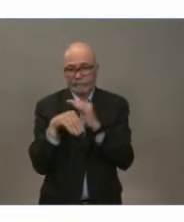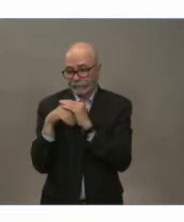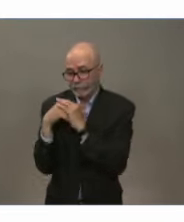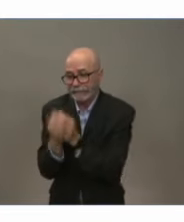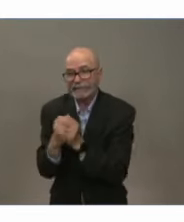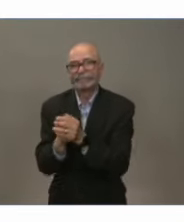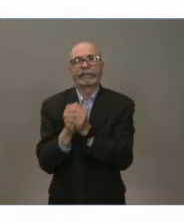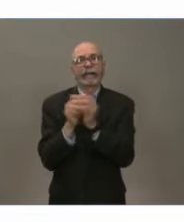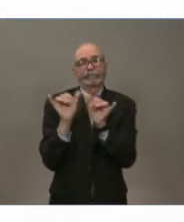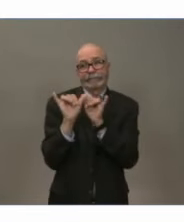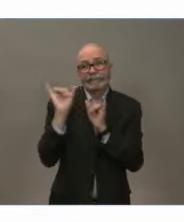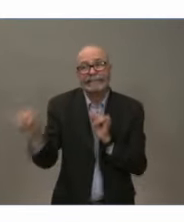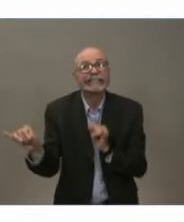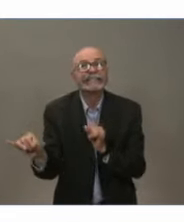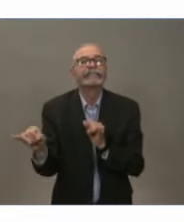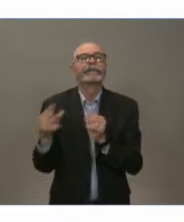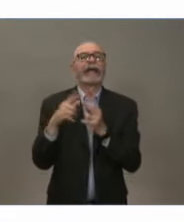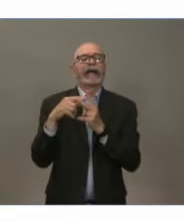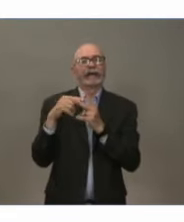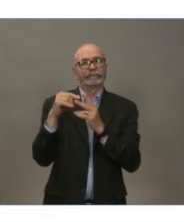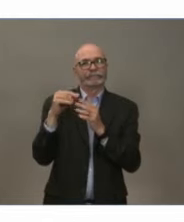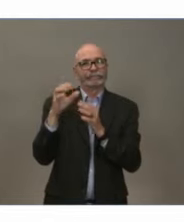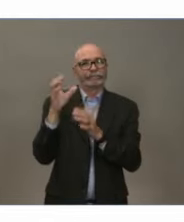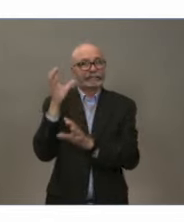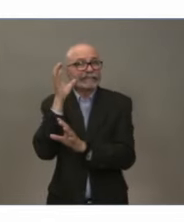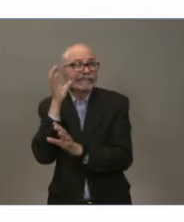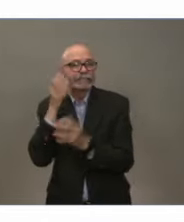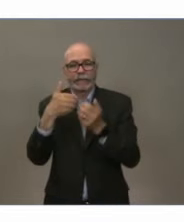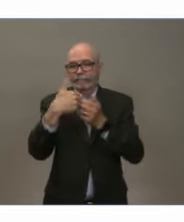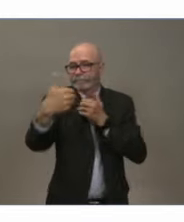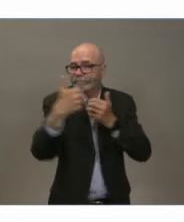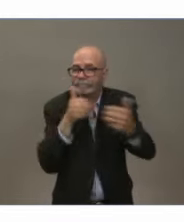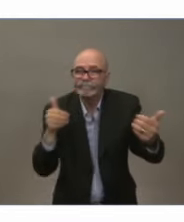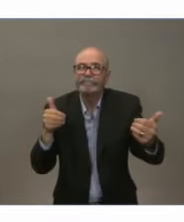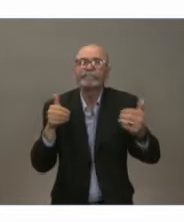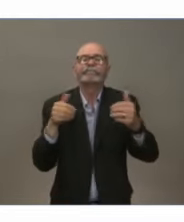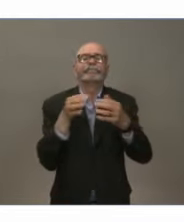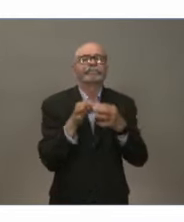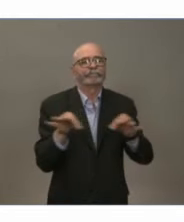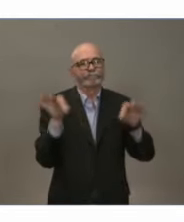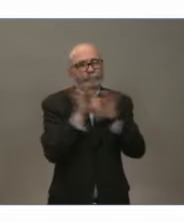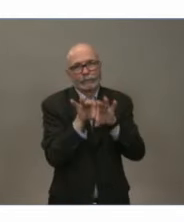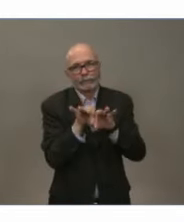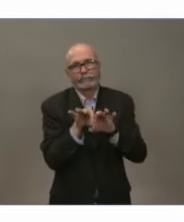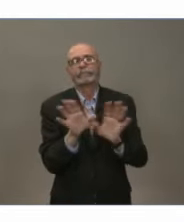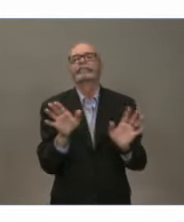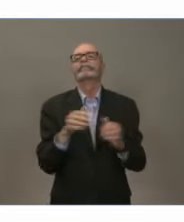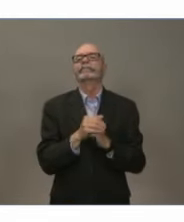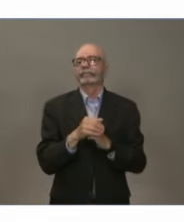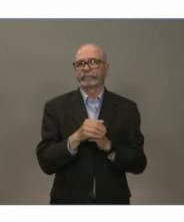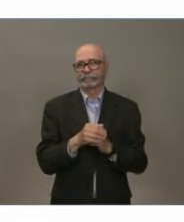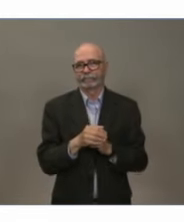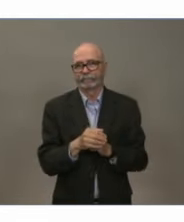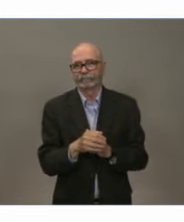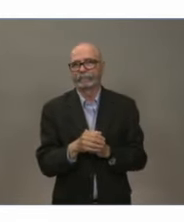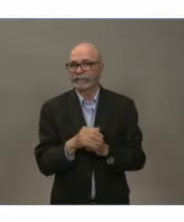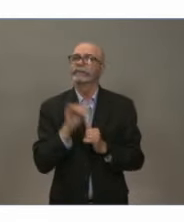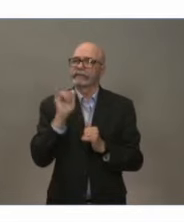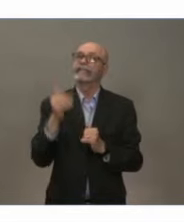and I say every day when we're here is the importance for all Nova Scotians to do what you're being told and asked by public health, as well as